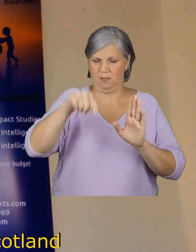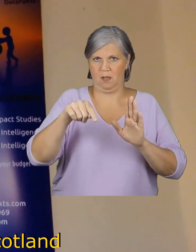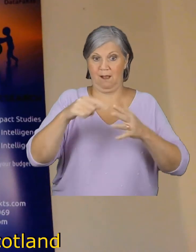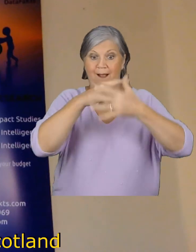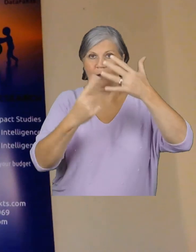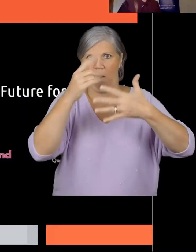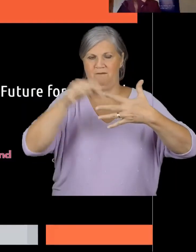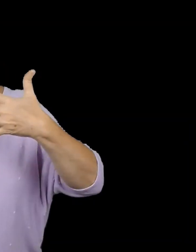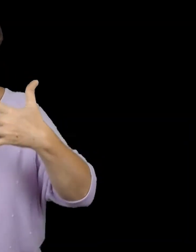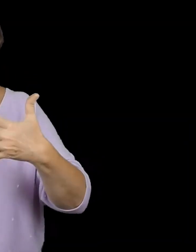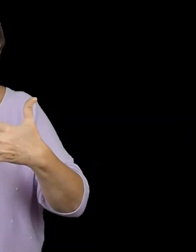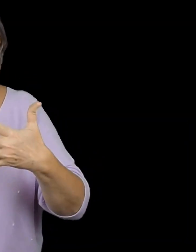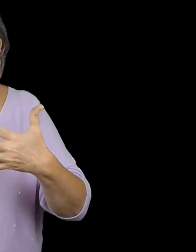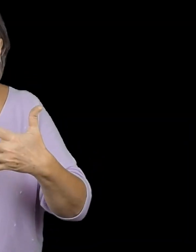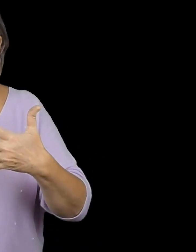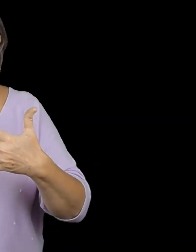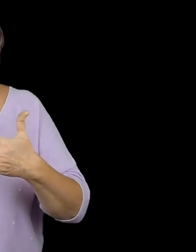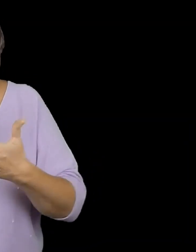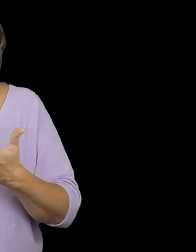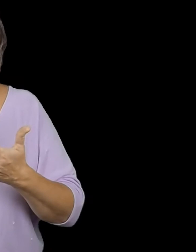and dementia in Scotland.